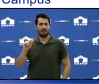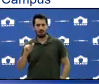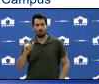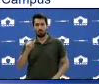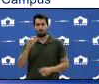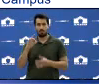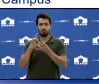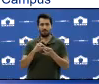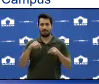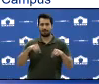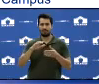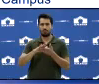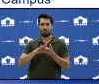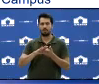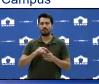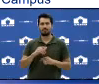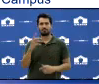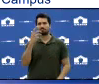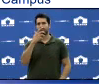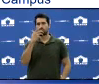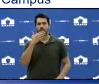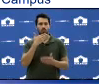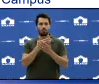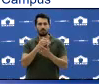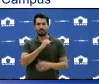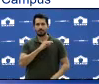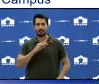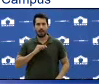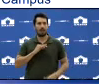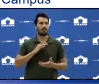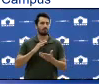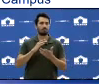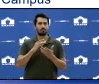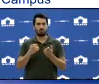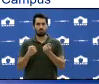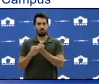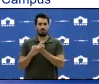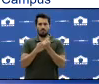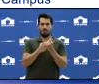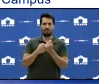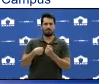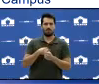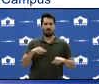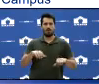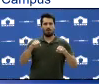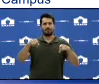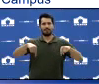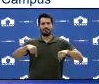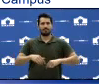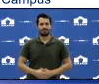High School and the outstanding teachers and staff at this school for supporting us and hosting this event.